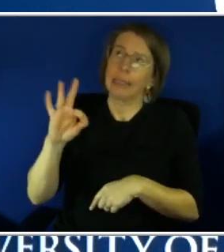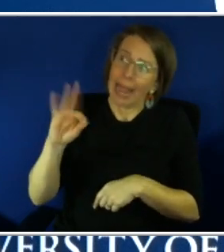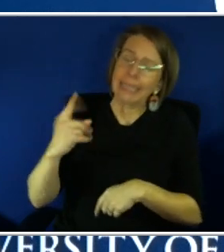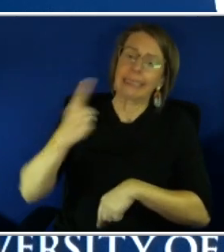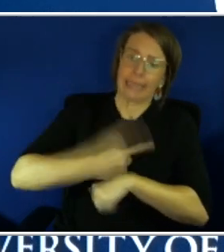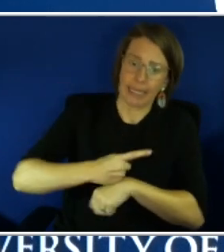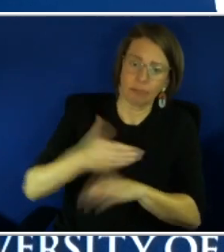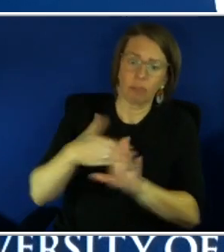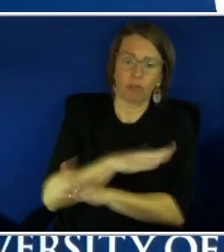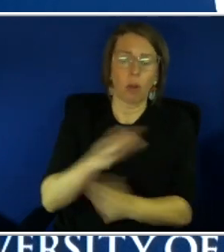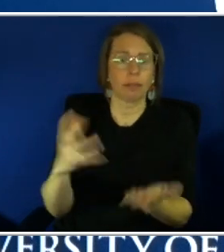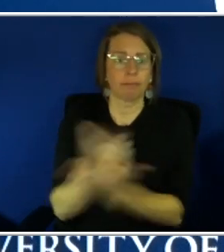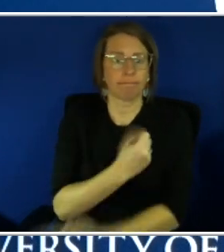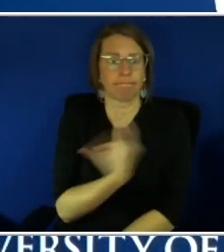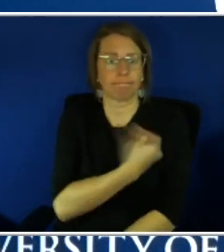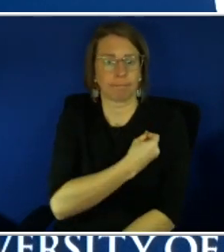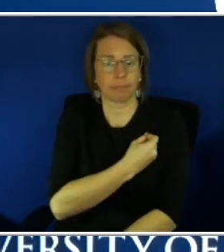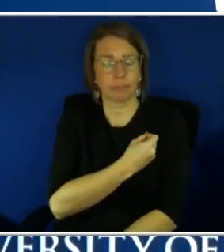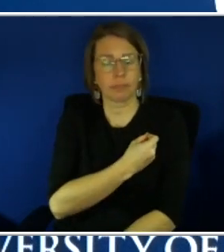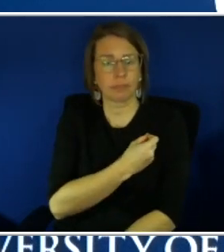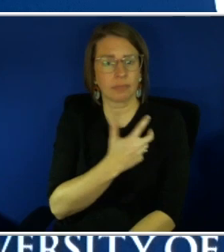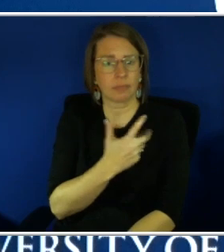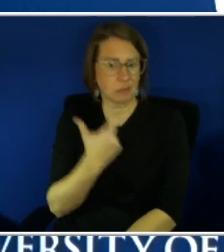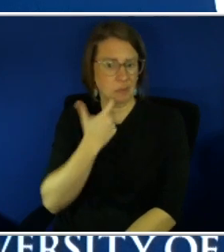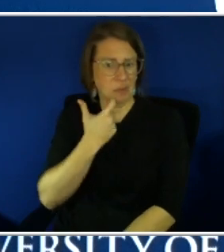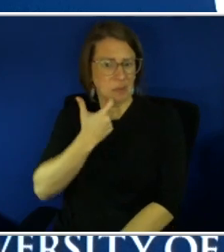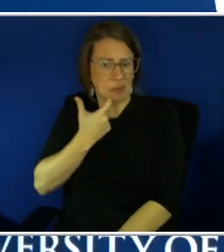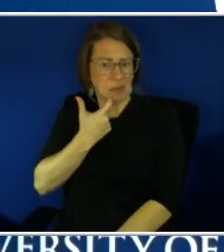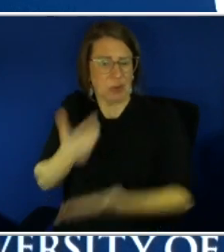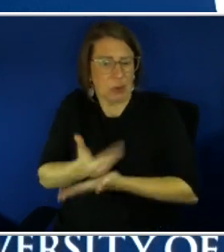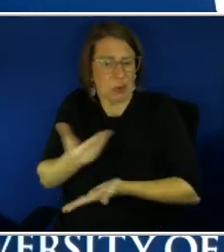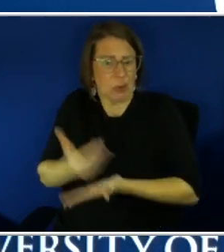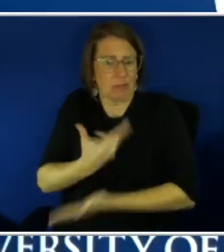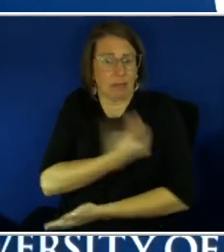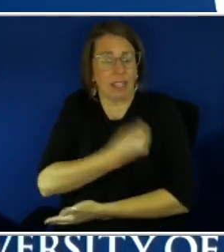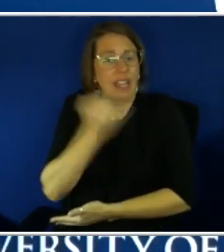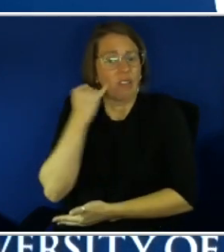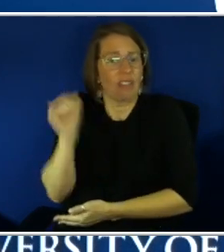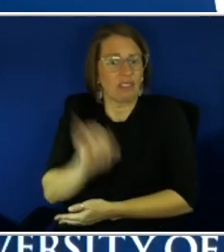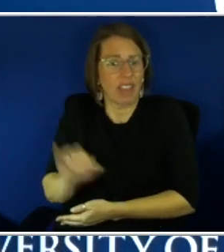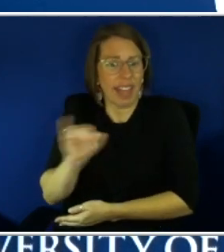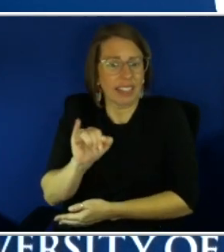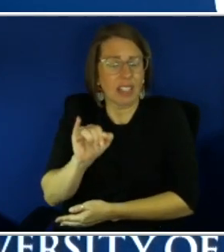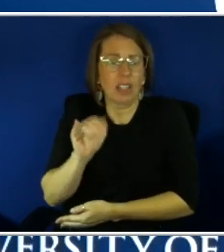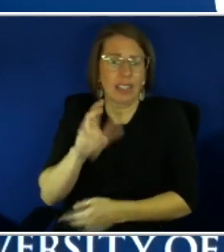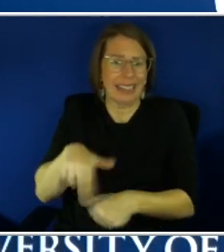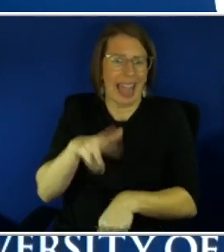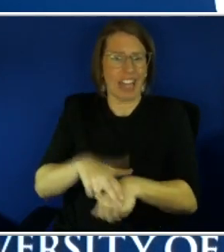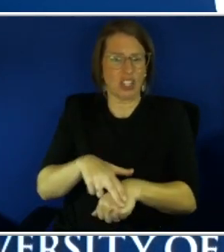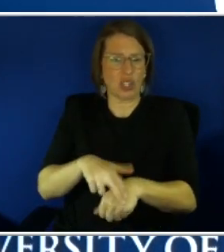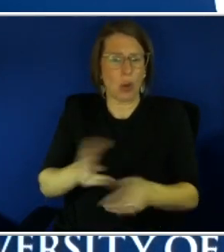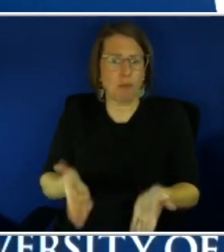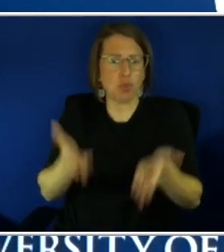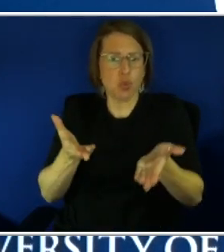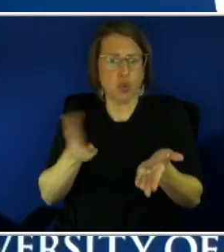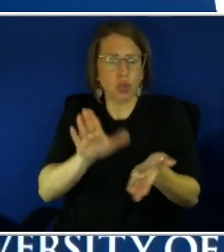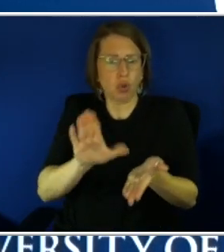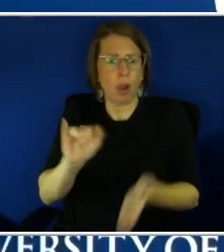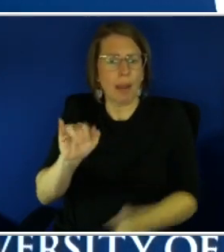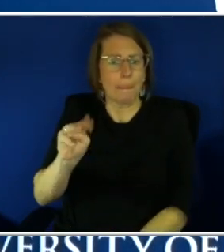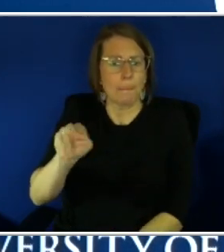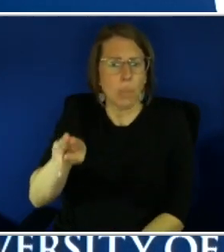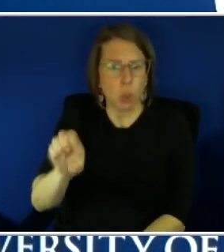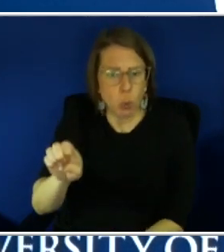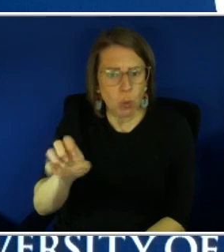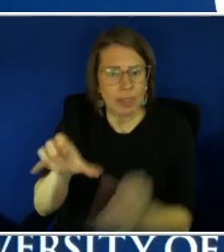vaccine, the updated vaccine. And that's just because if you've been infected recently, you're going to have that natural boost to your immune system. After about that 3